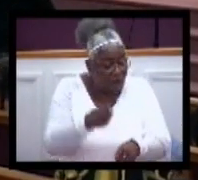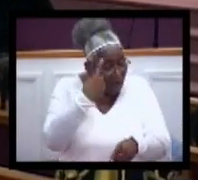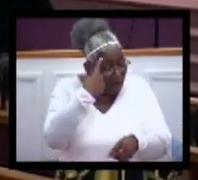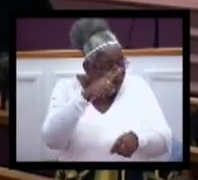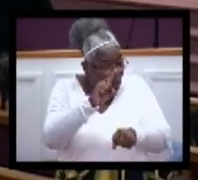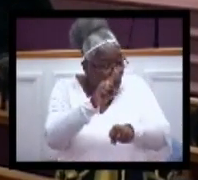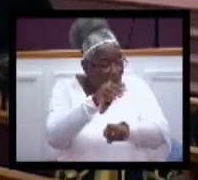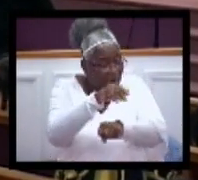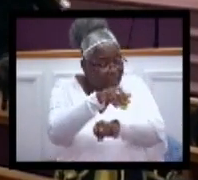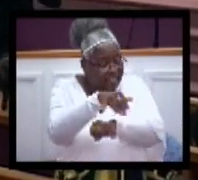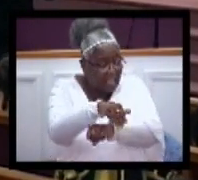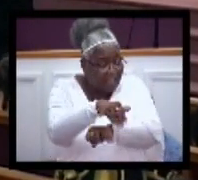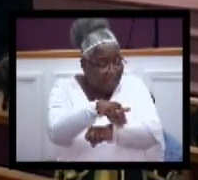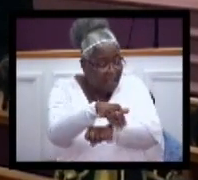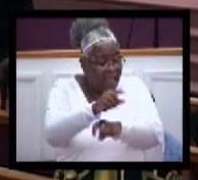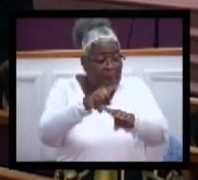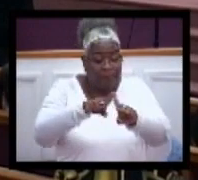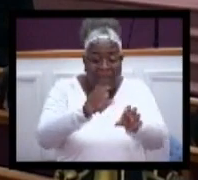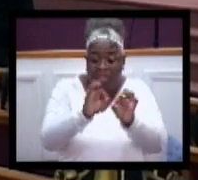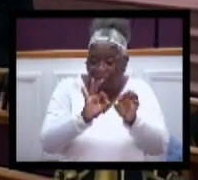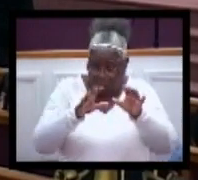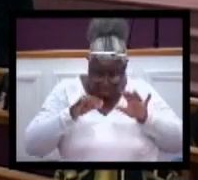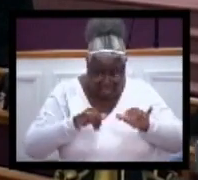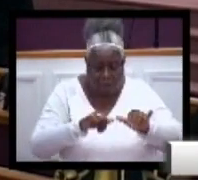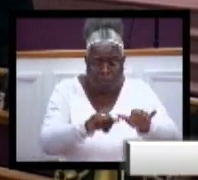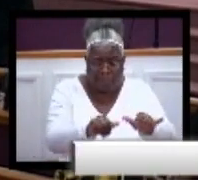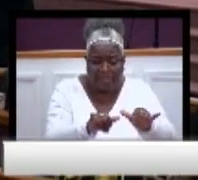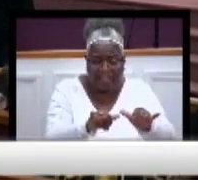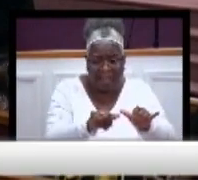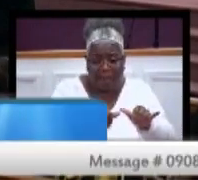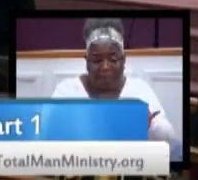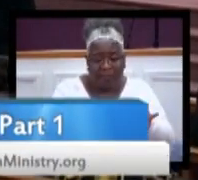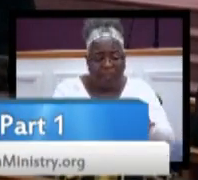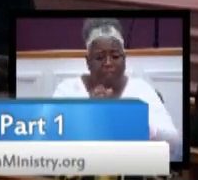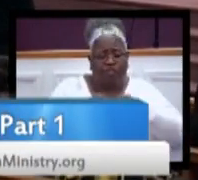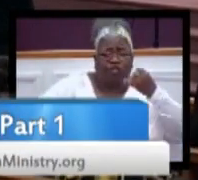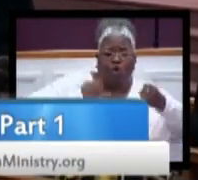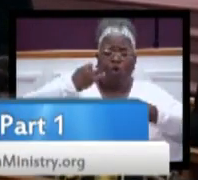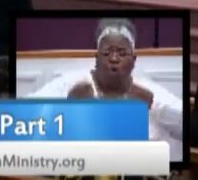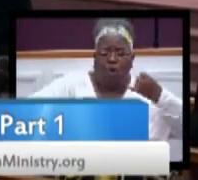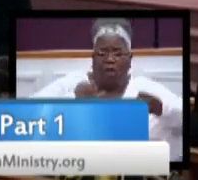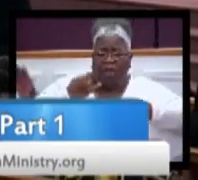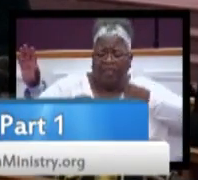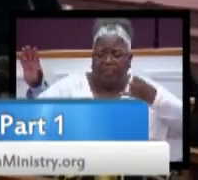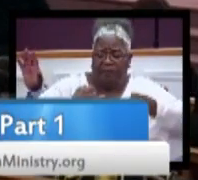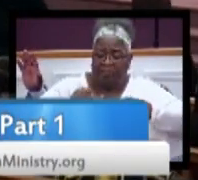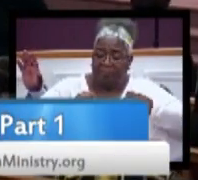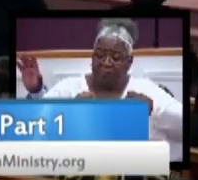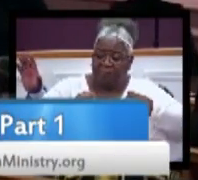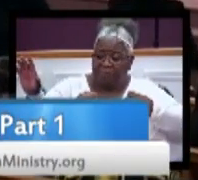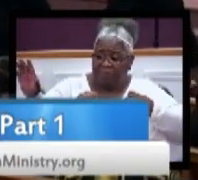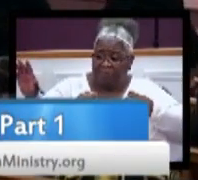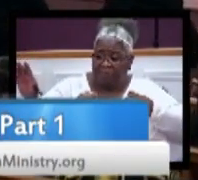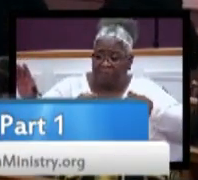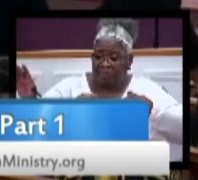a night, but if you hang on in there, joy.